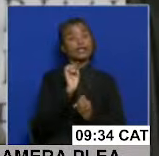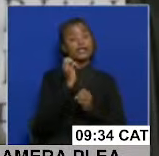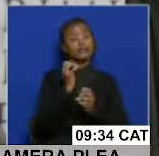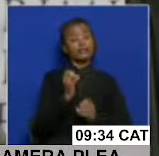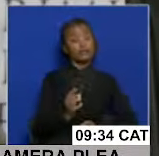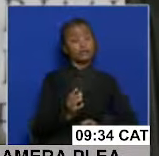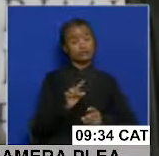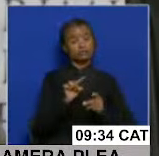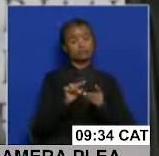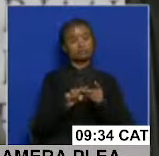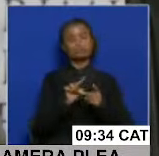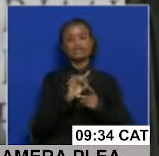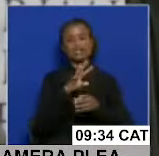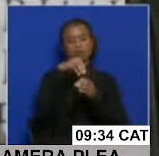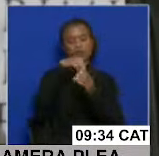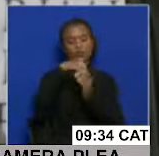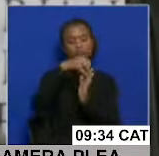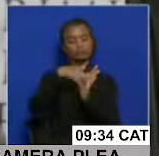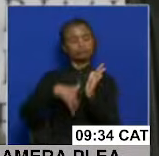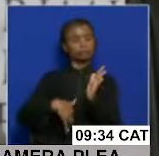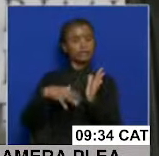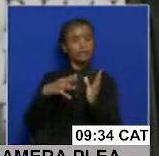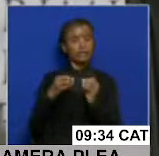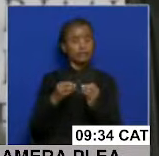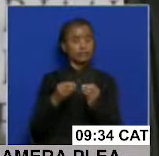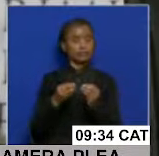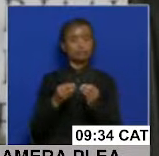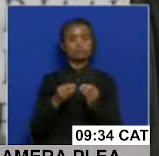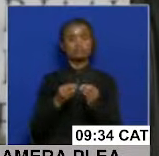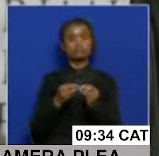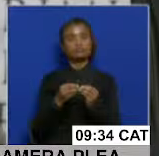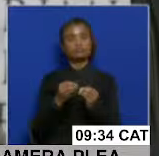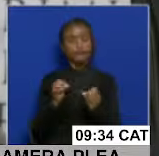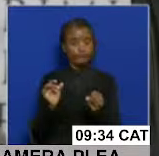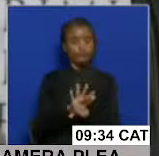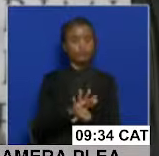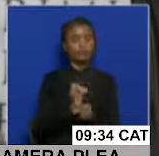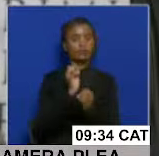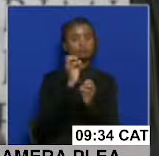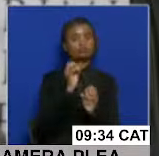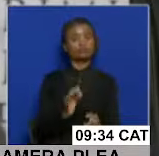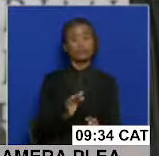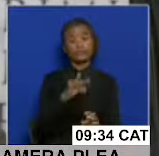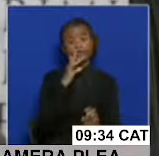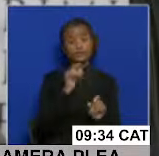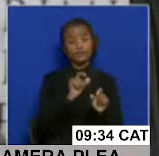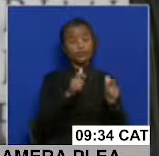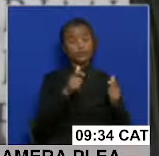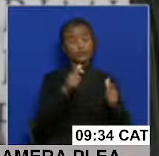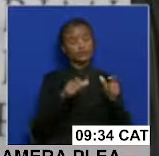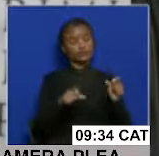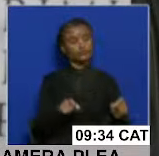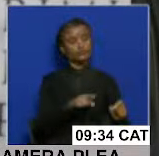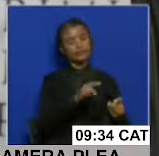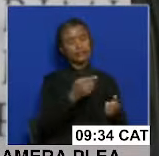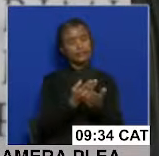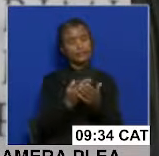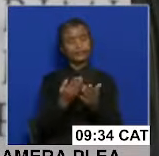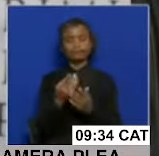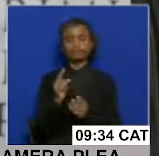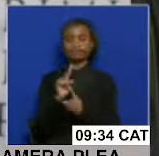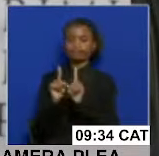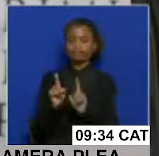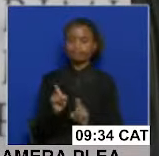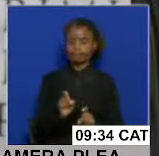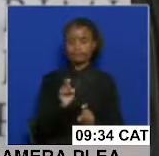the commissioners may engage her on every aspect that is necessary for purposes of the commission. Chair, before